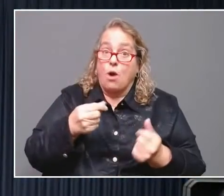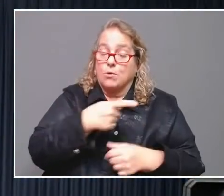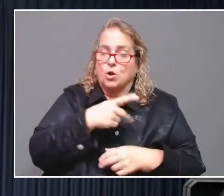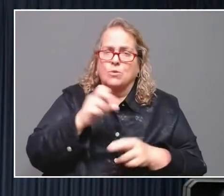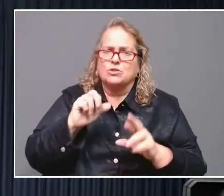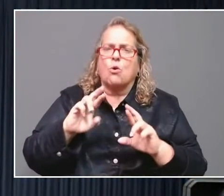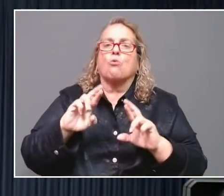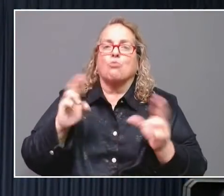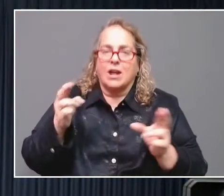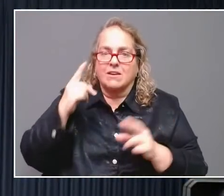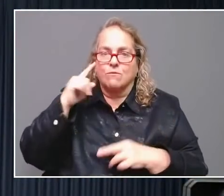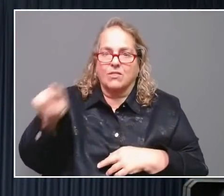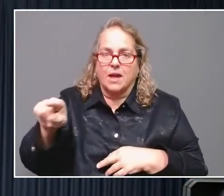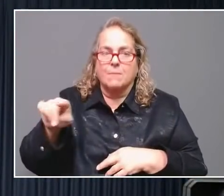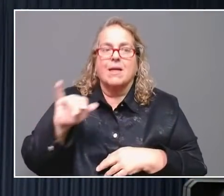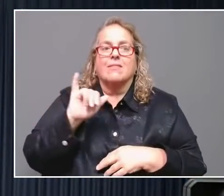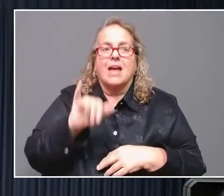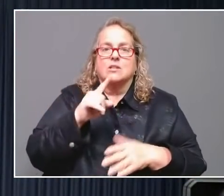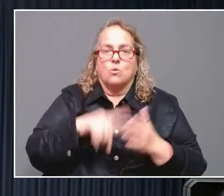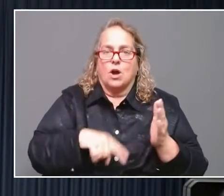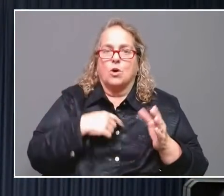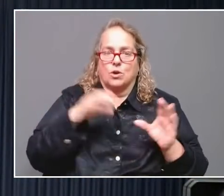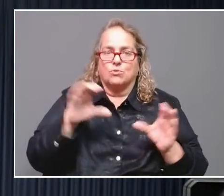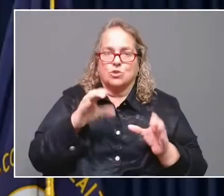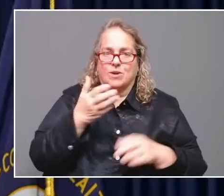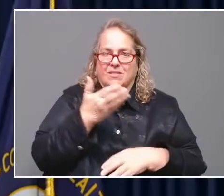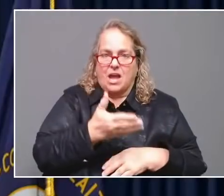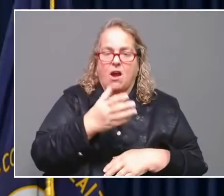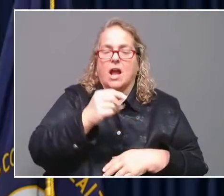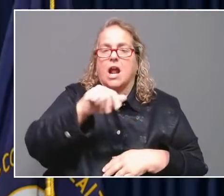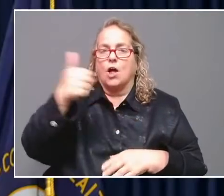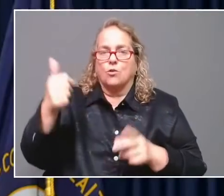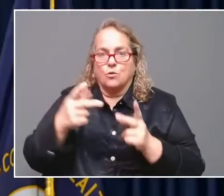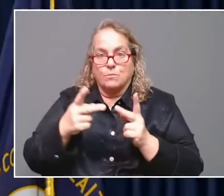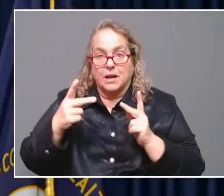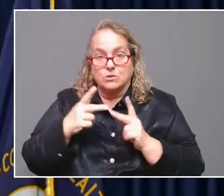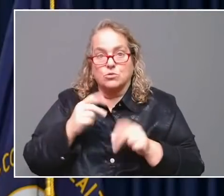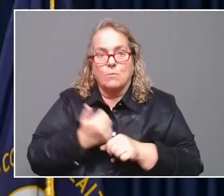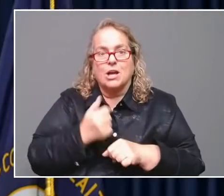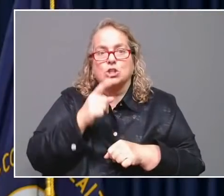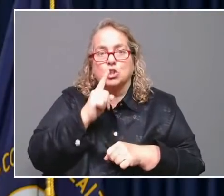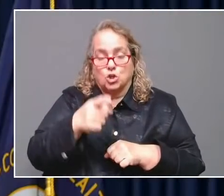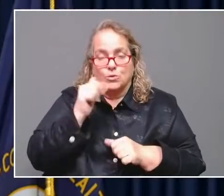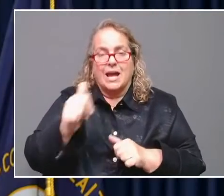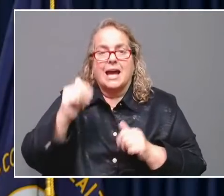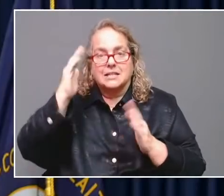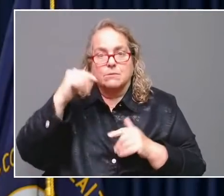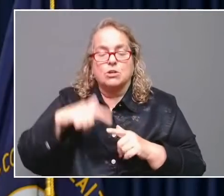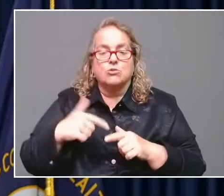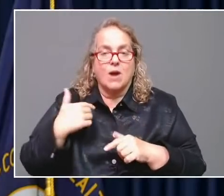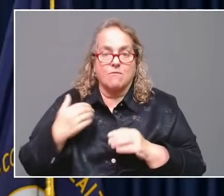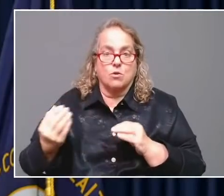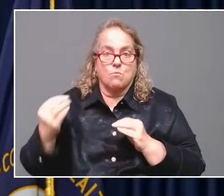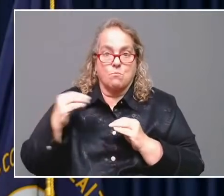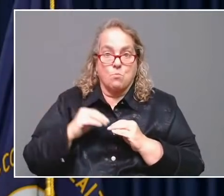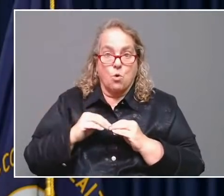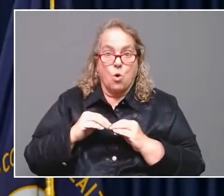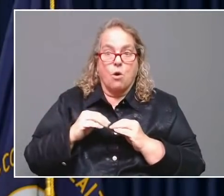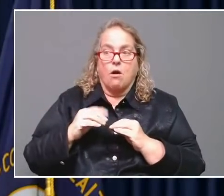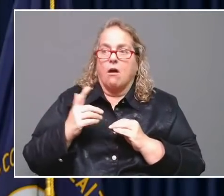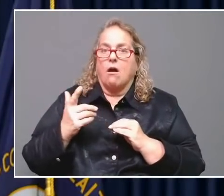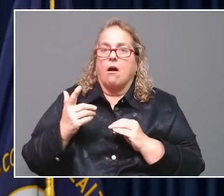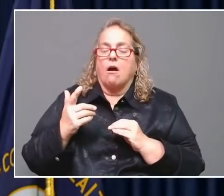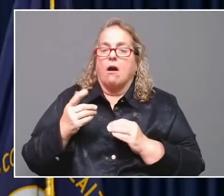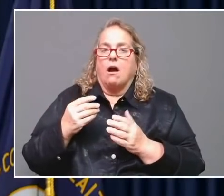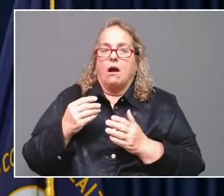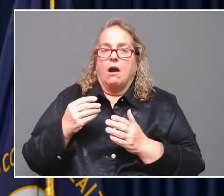This is what we are doing at this site and others throughout the Commonwealth. And you can expect to have a very significant fund in